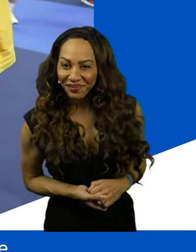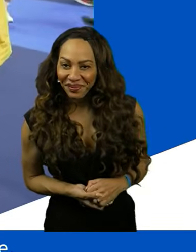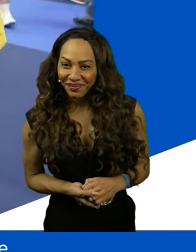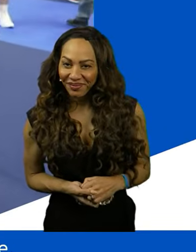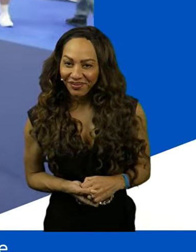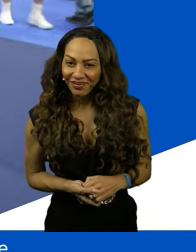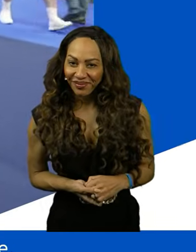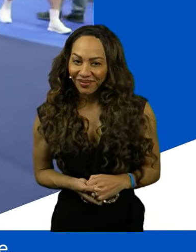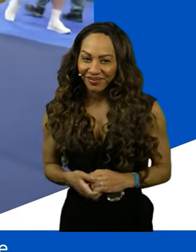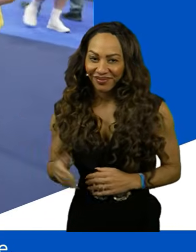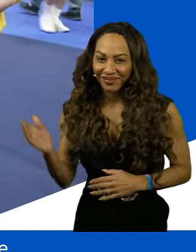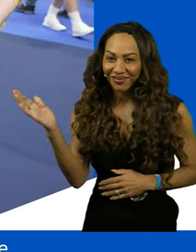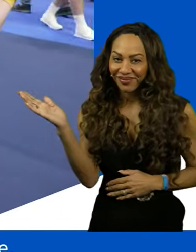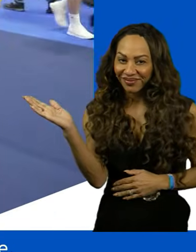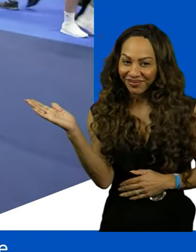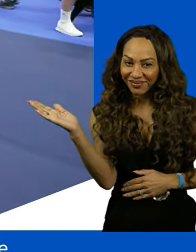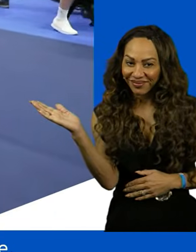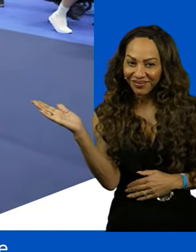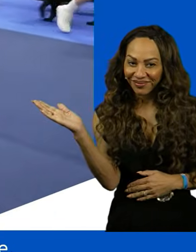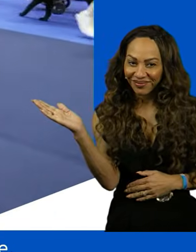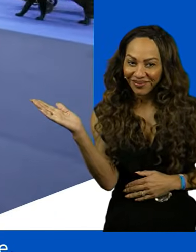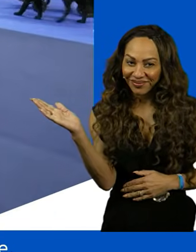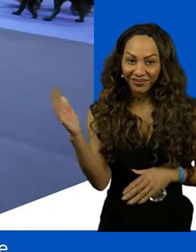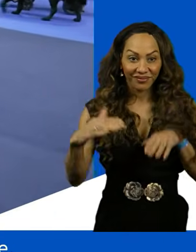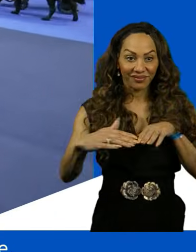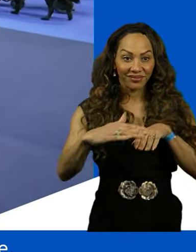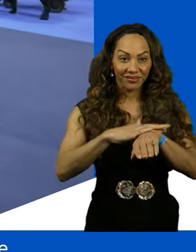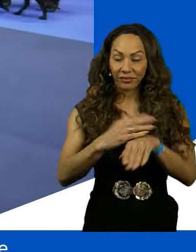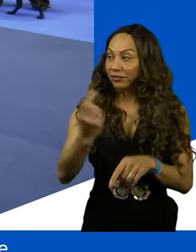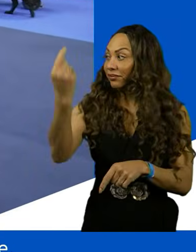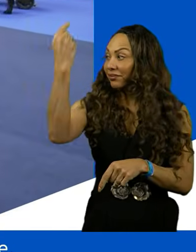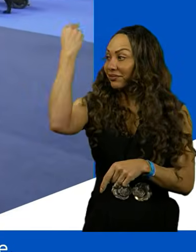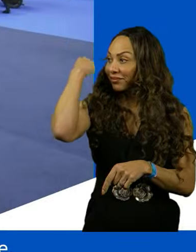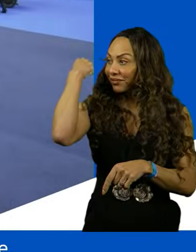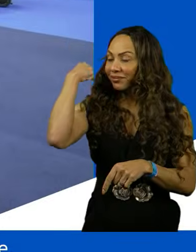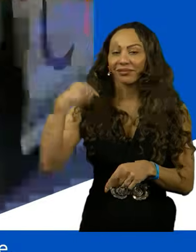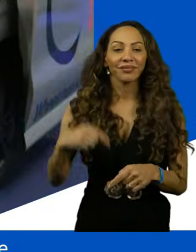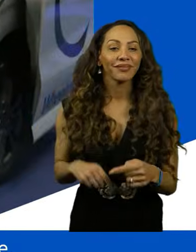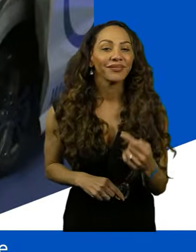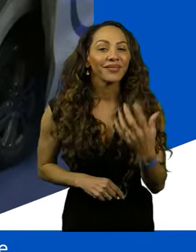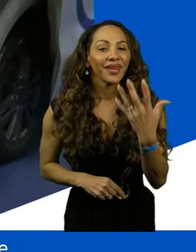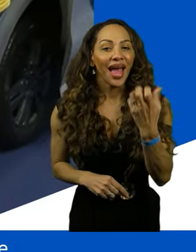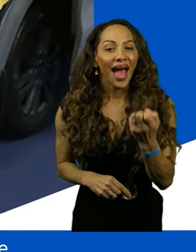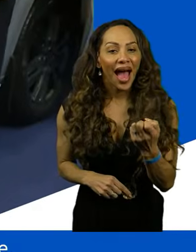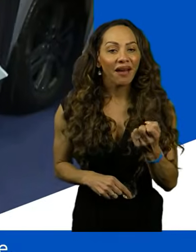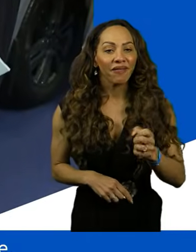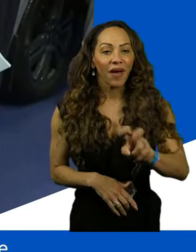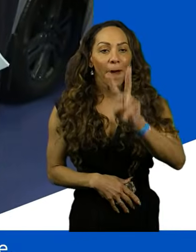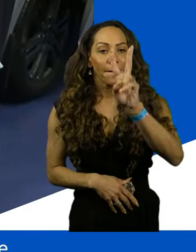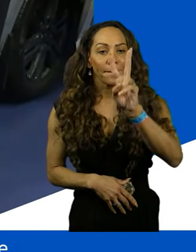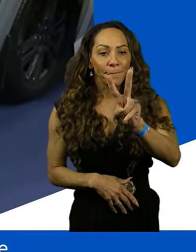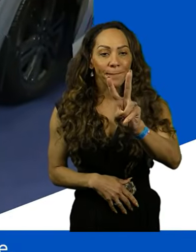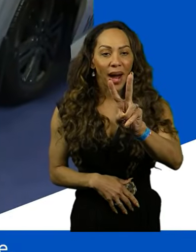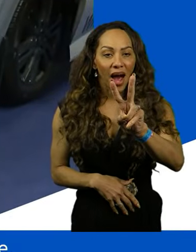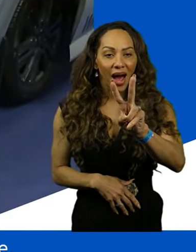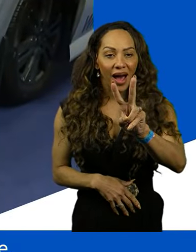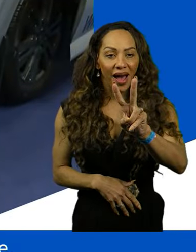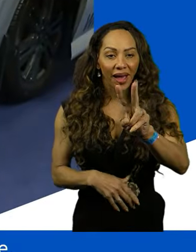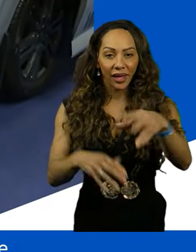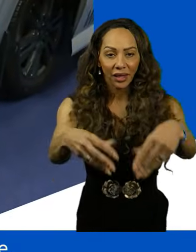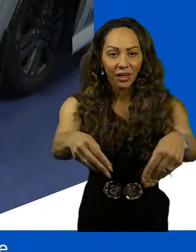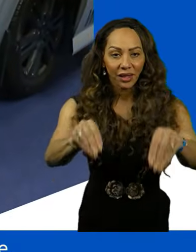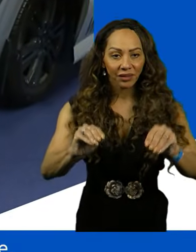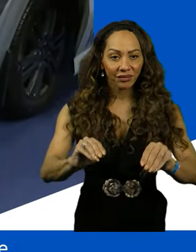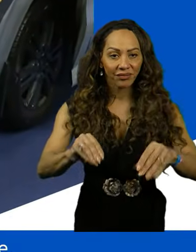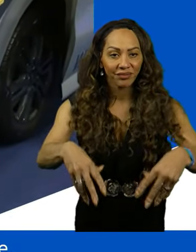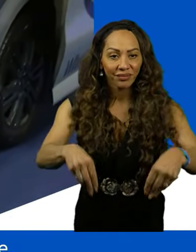So this vehicle is rear entry access. Okay. We use a low angle bifold ramp. Wow, okay. The ramp has a